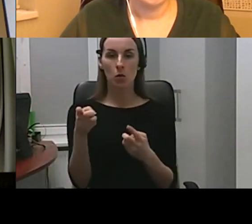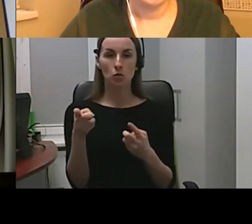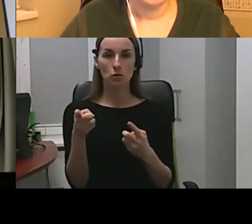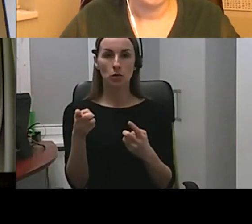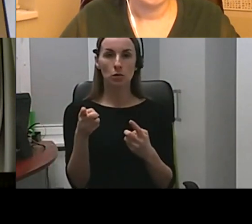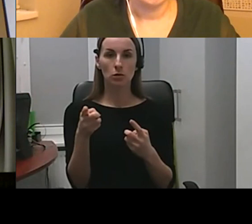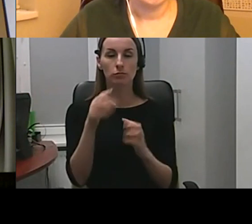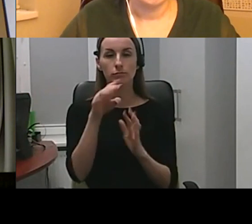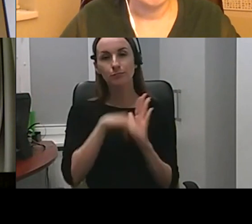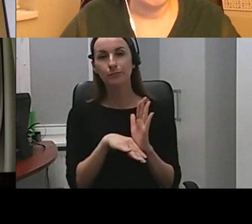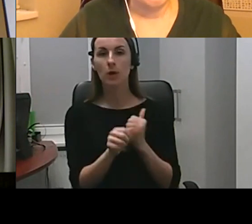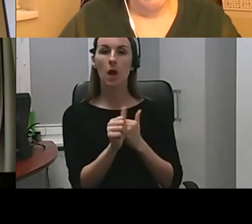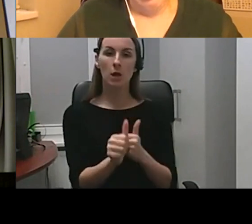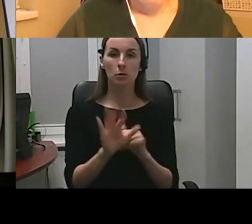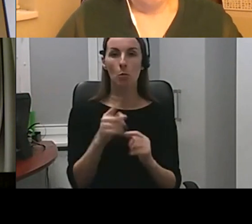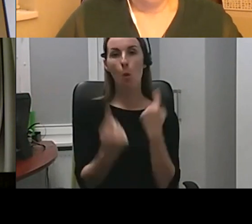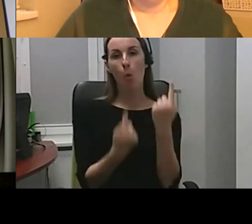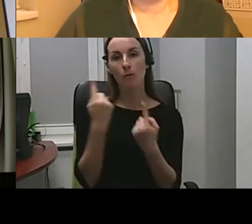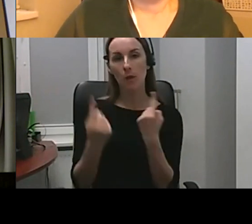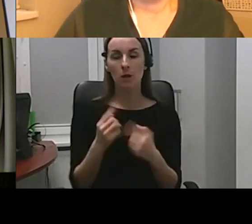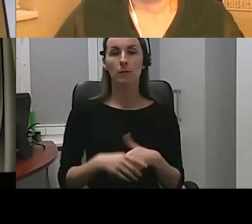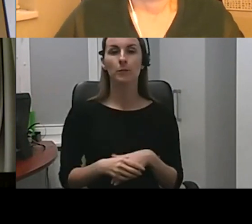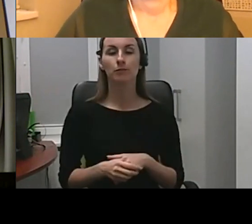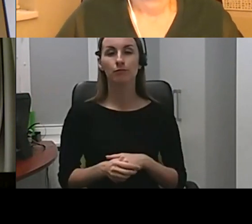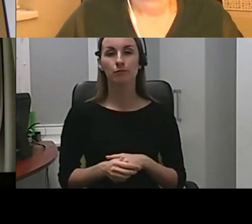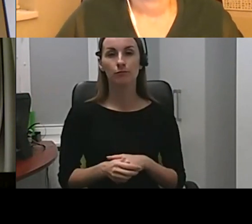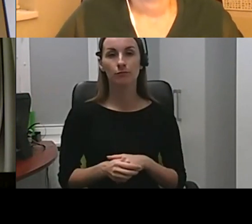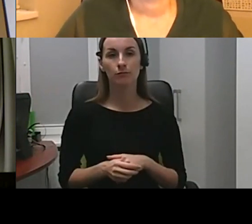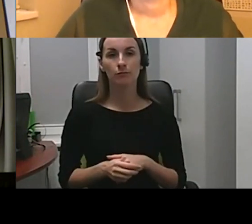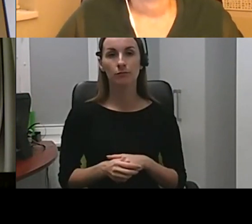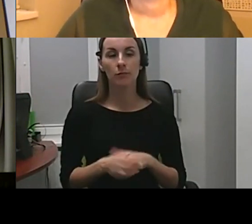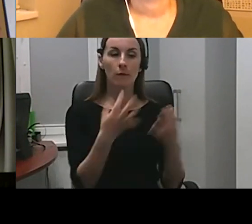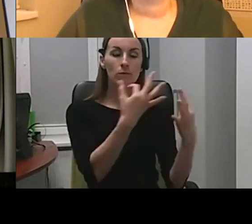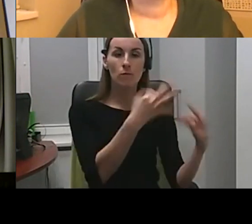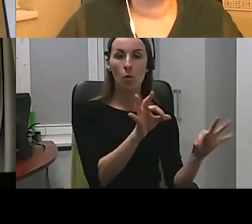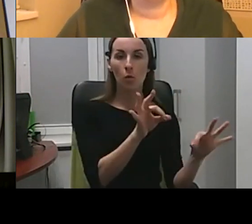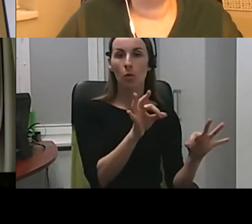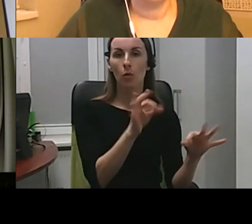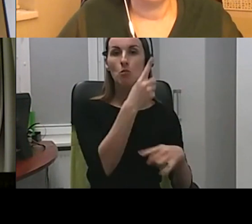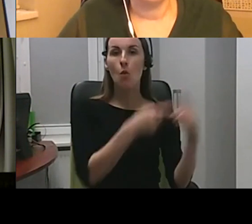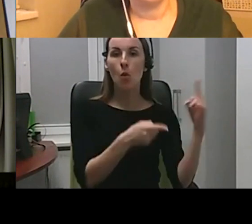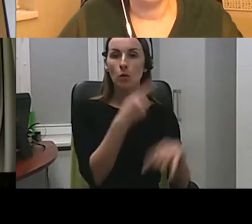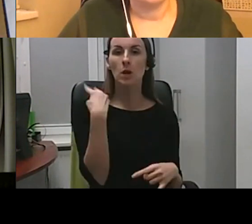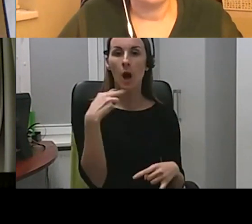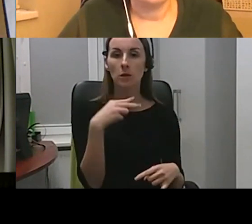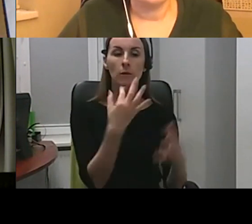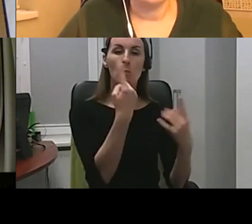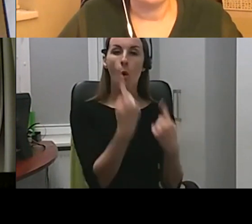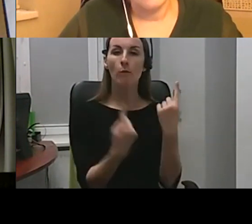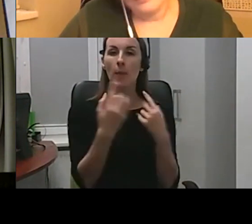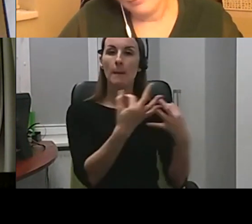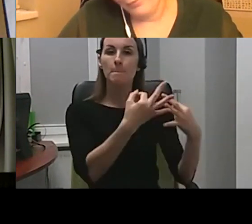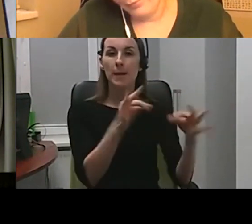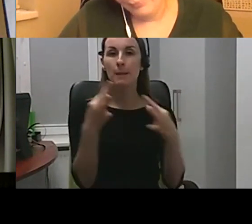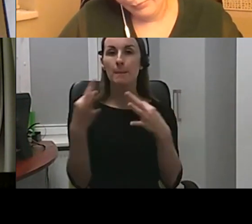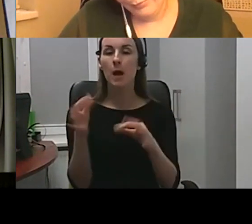political prisoner, and then some of the countries start perceiving that this is a start of some sort of dialogue. And